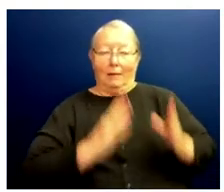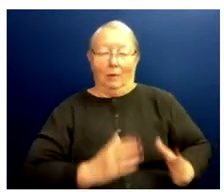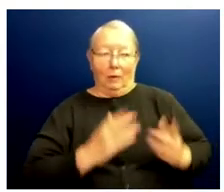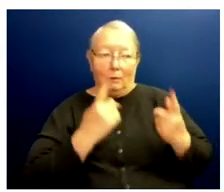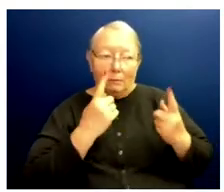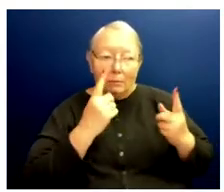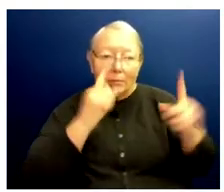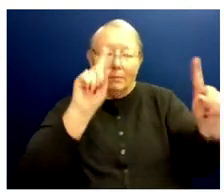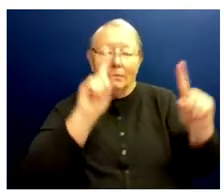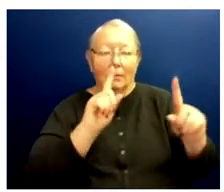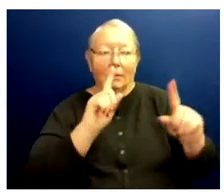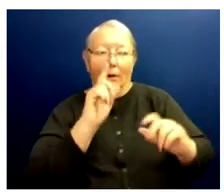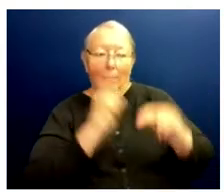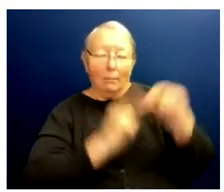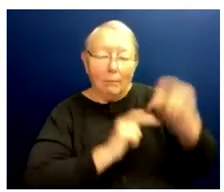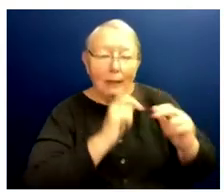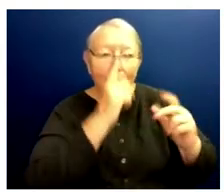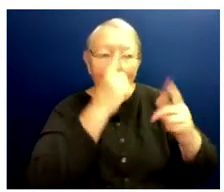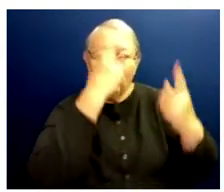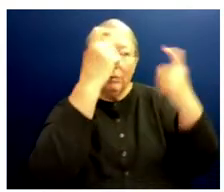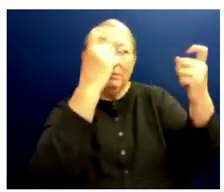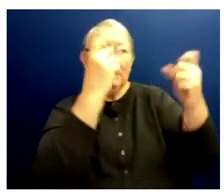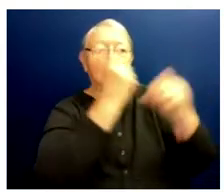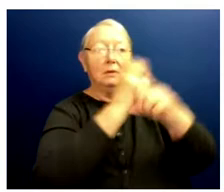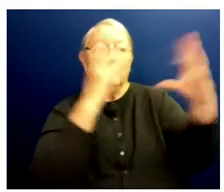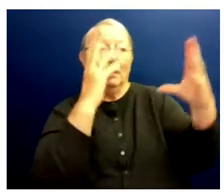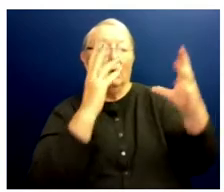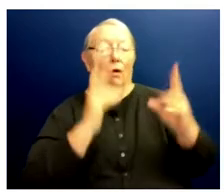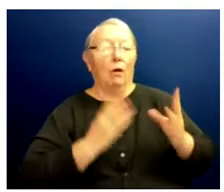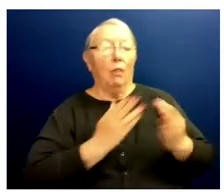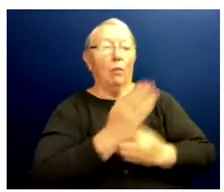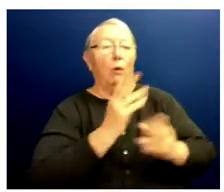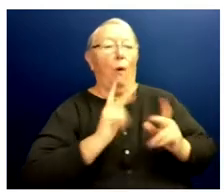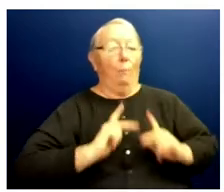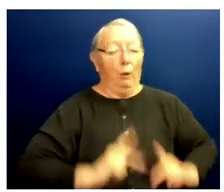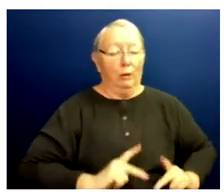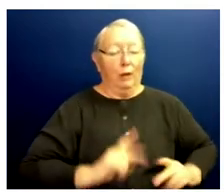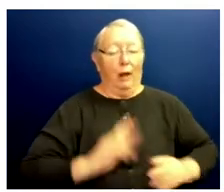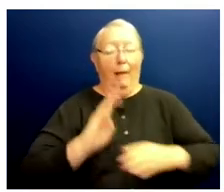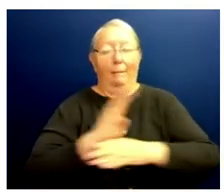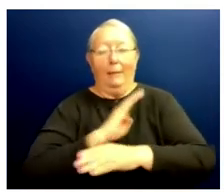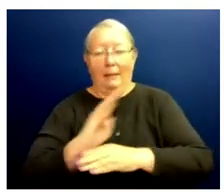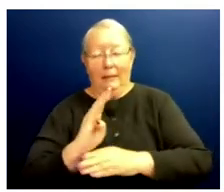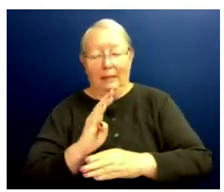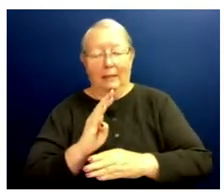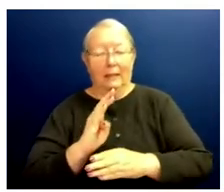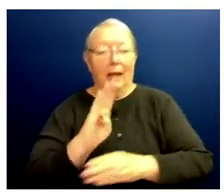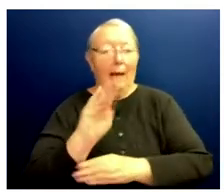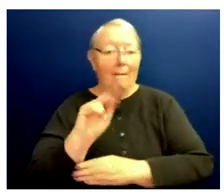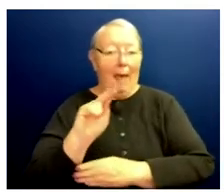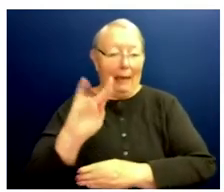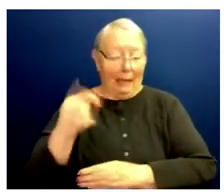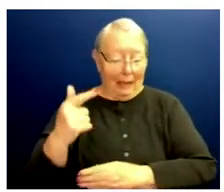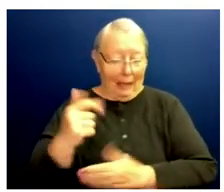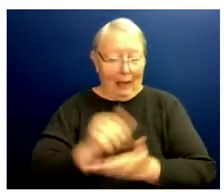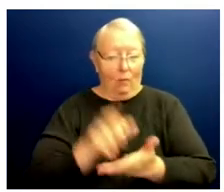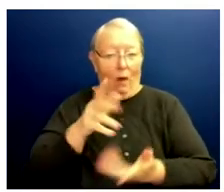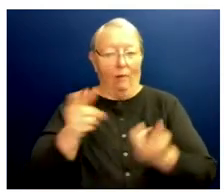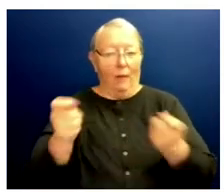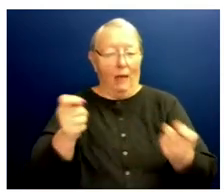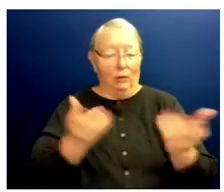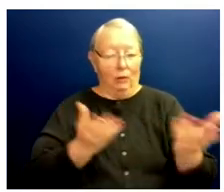communities through personal and business banking and wealth management services. The Medical Office of Dr. Ann